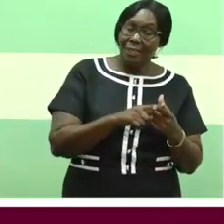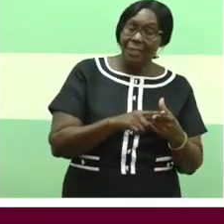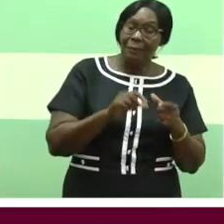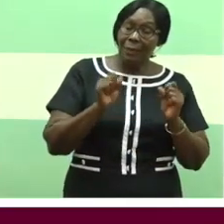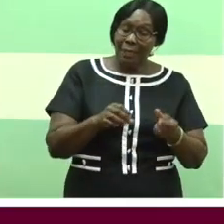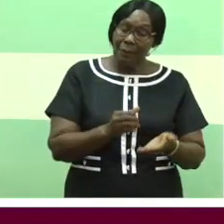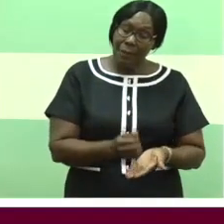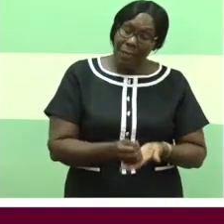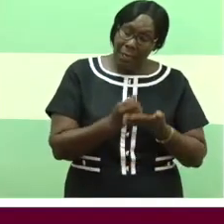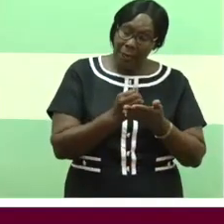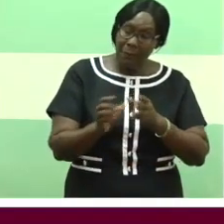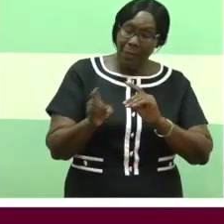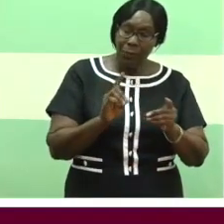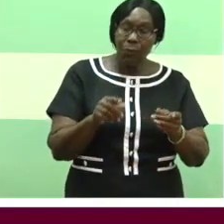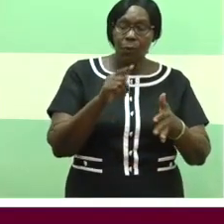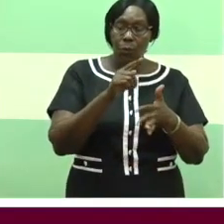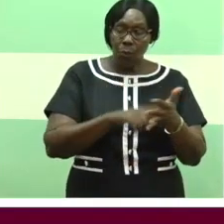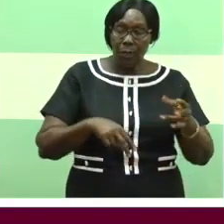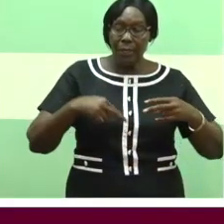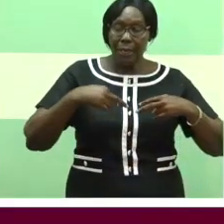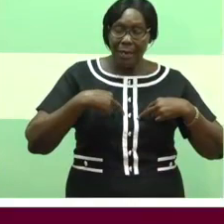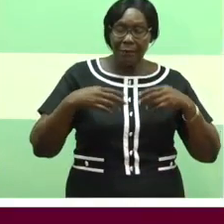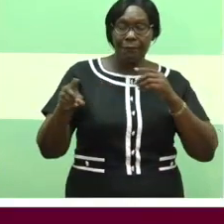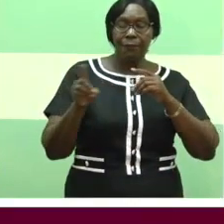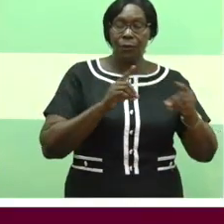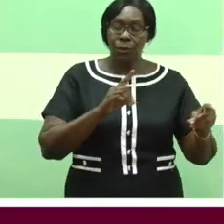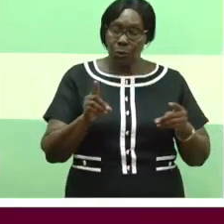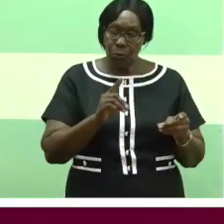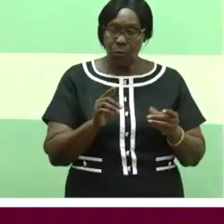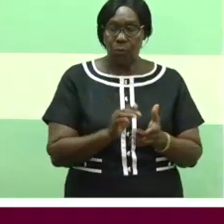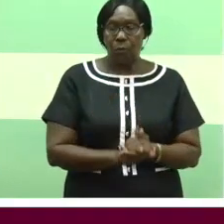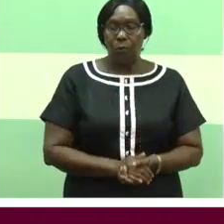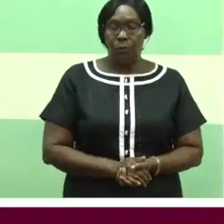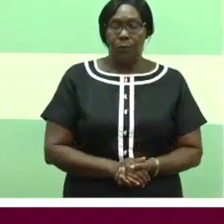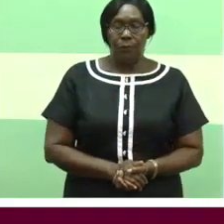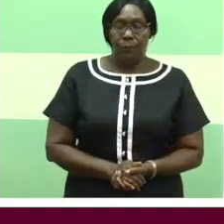you by doing what they are supposed to do.